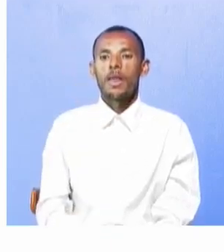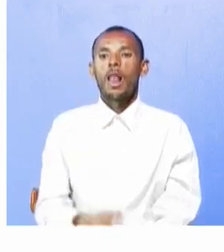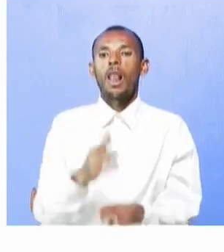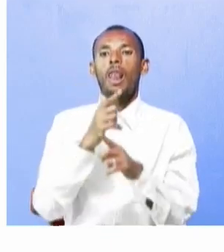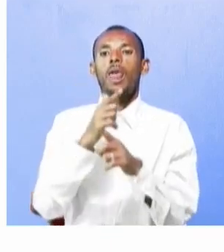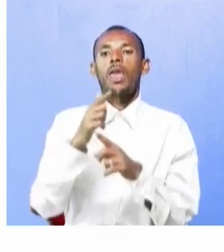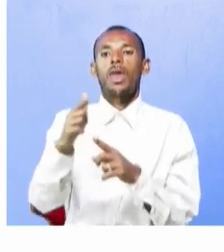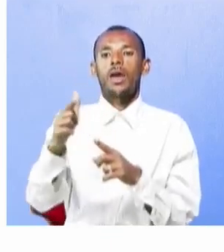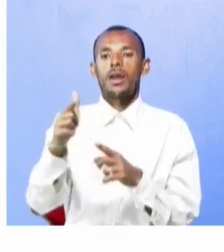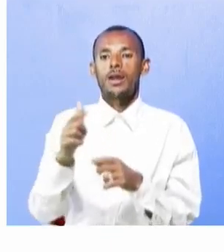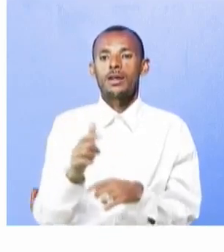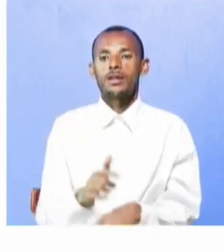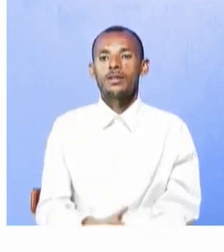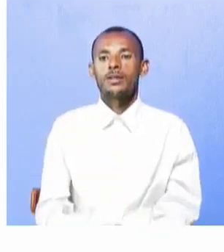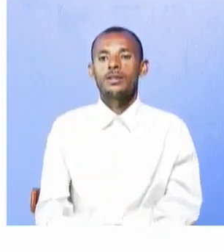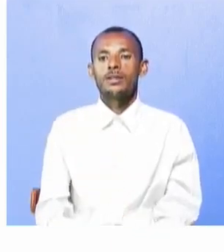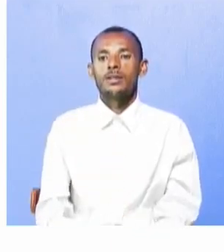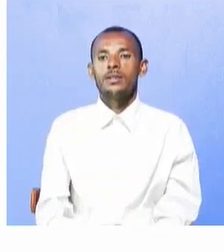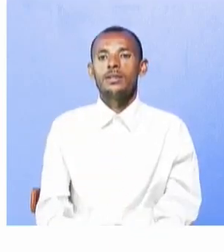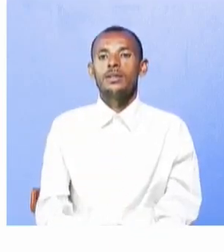linear